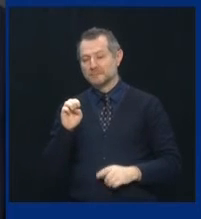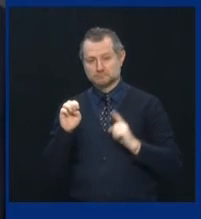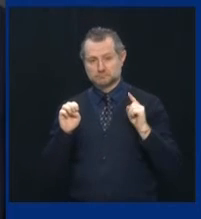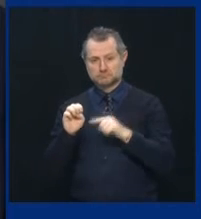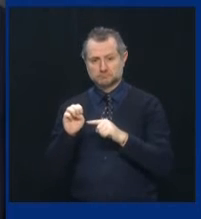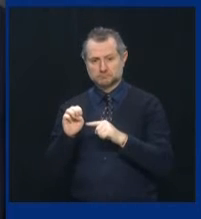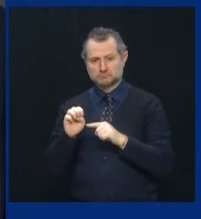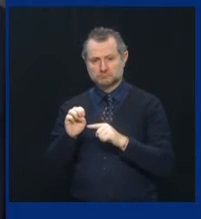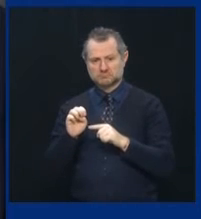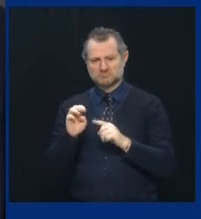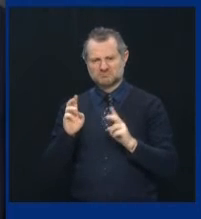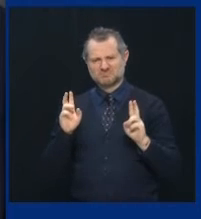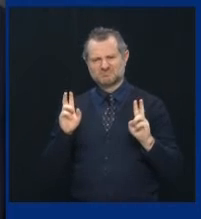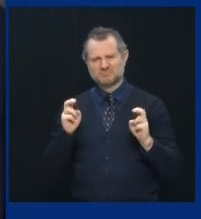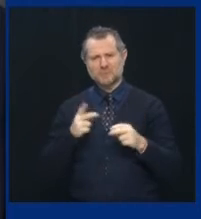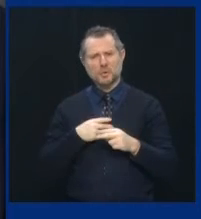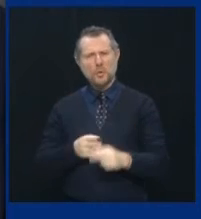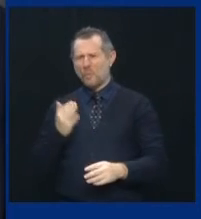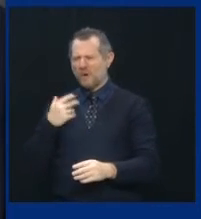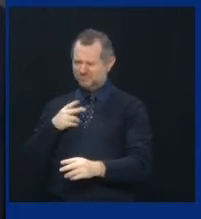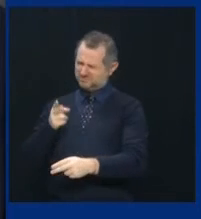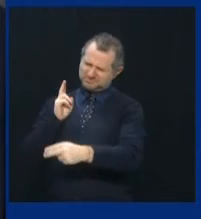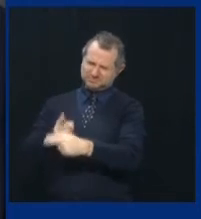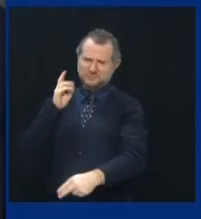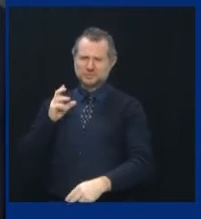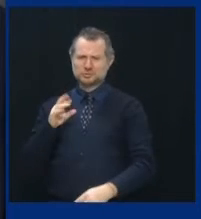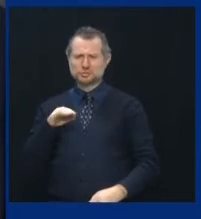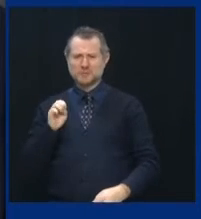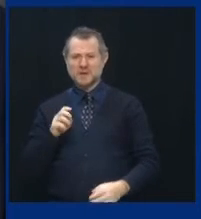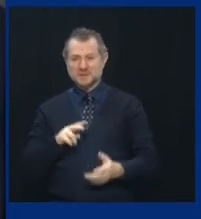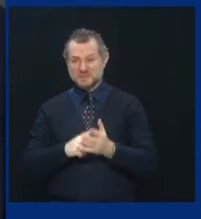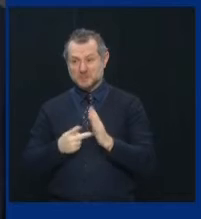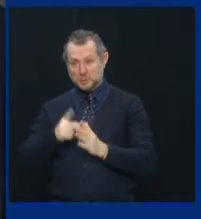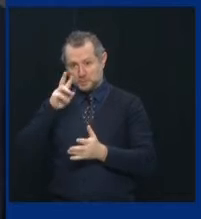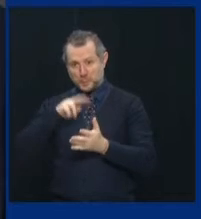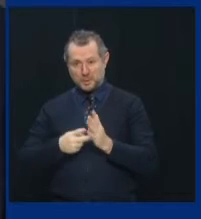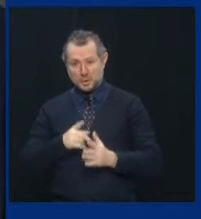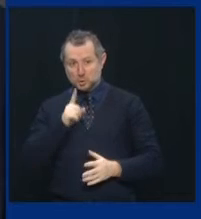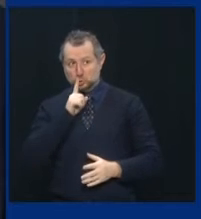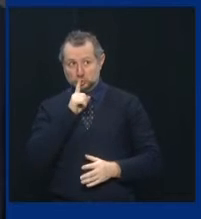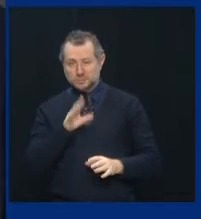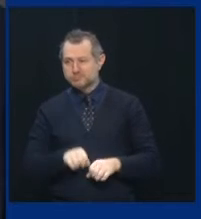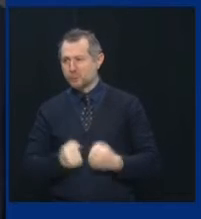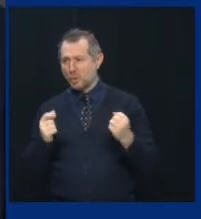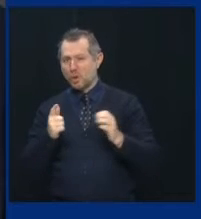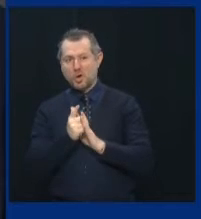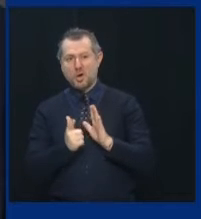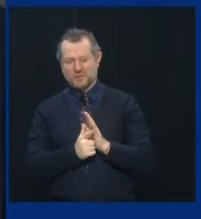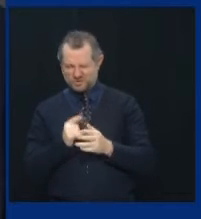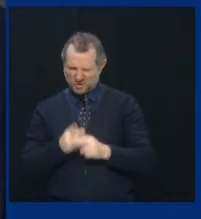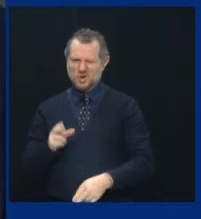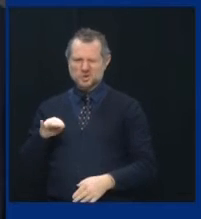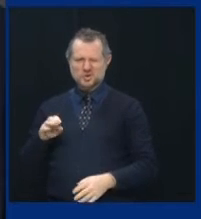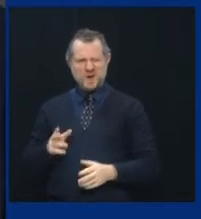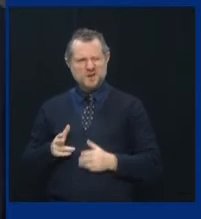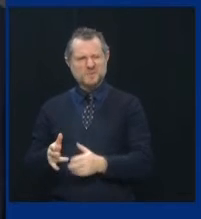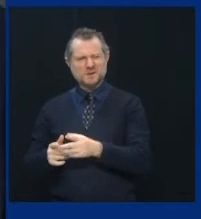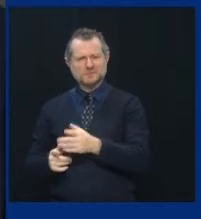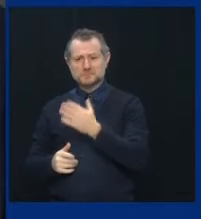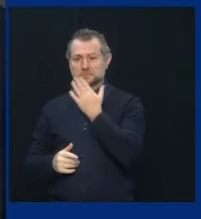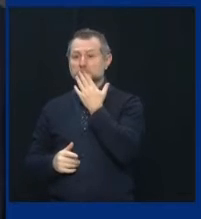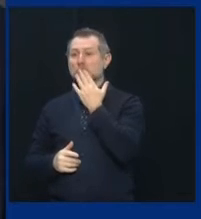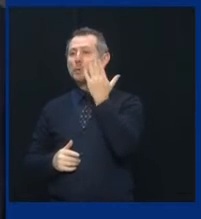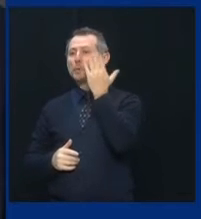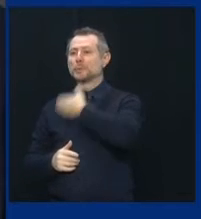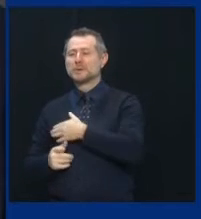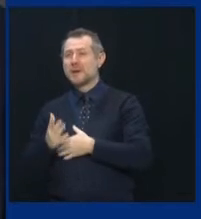intent. It's not a mistake. It's not that you were defrauded. It's